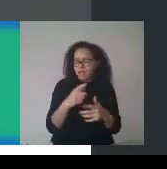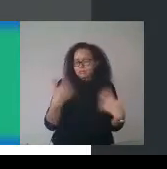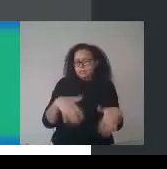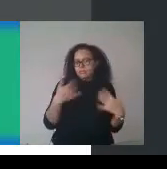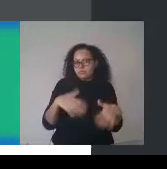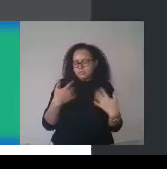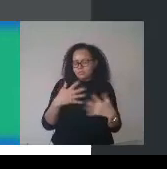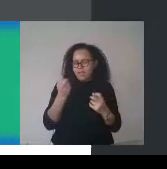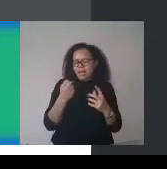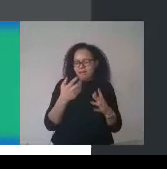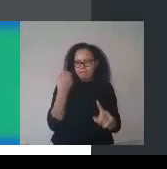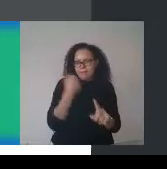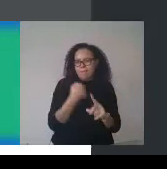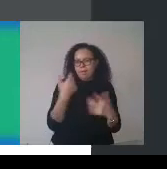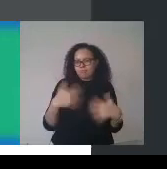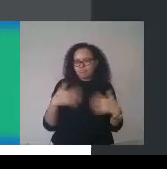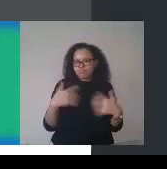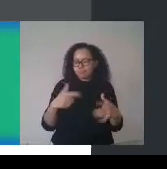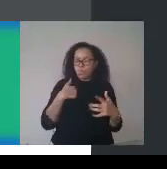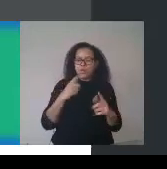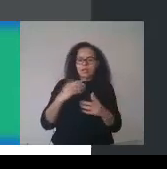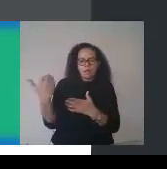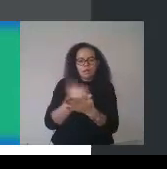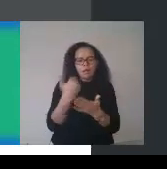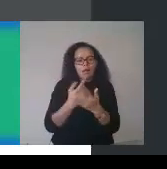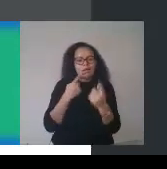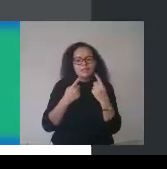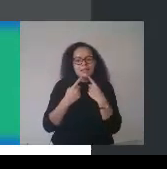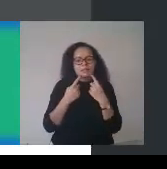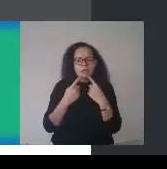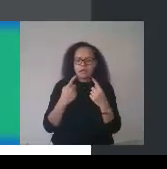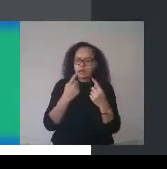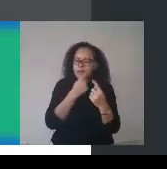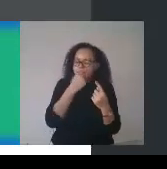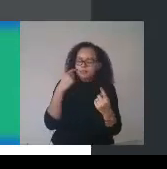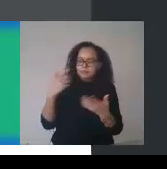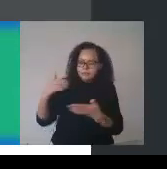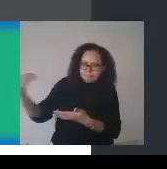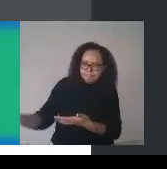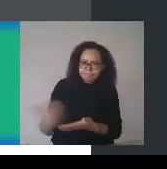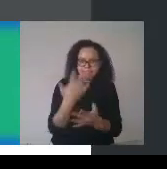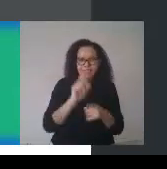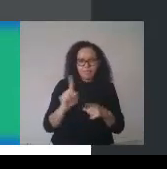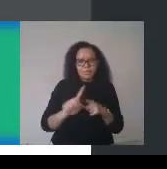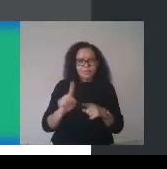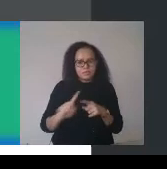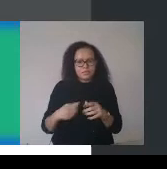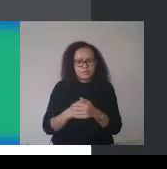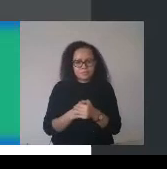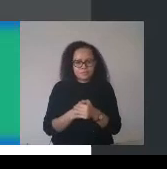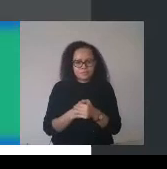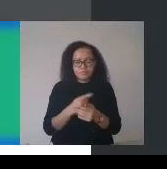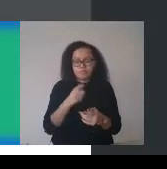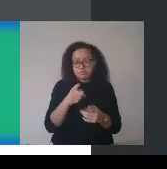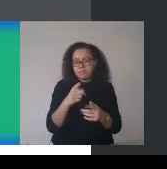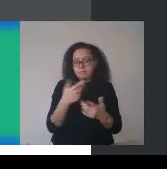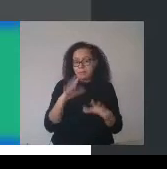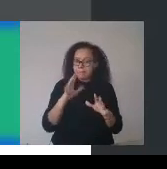we gather and we keep collecting week by week as people attend. Our AI has won multiple awards now. It